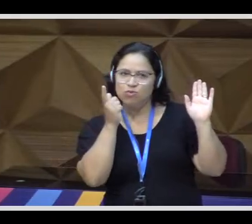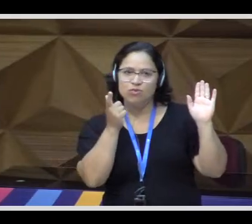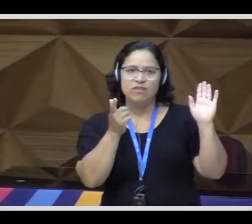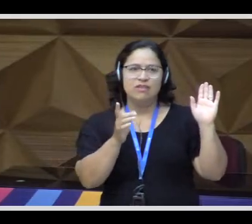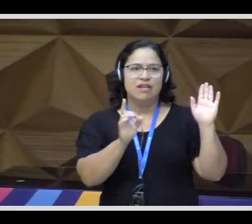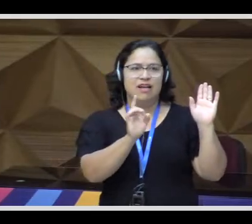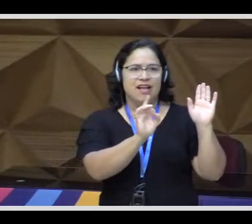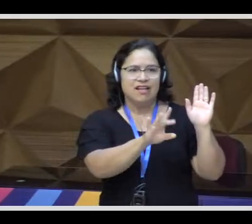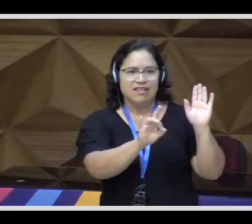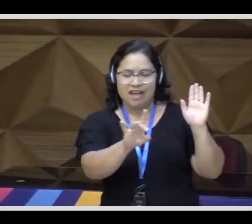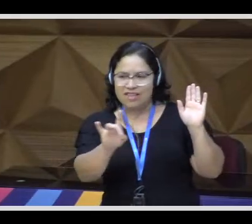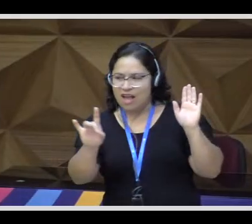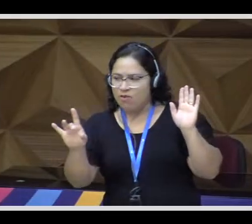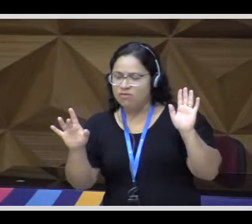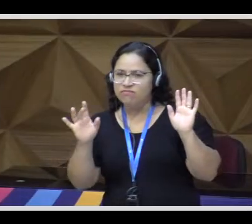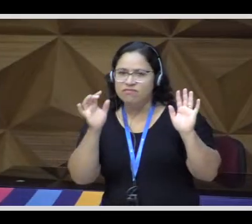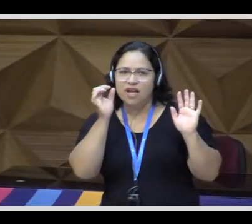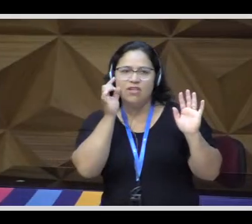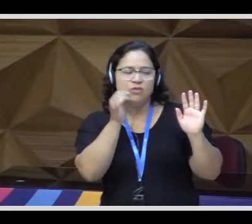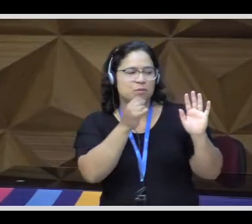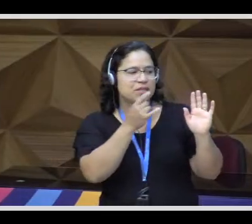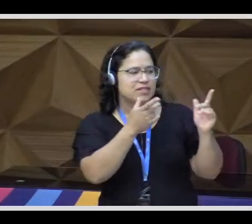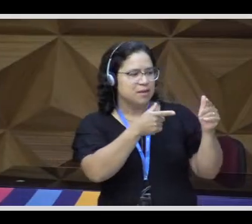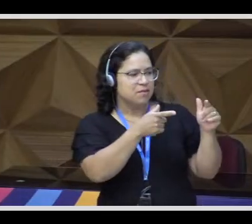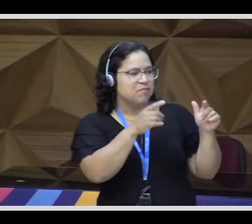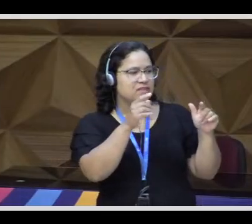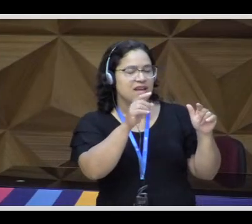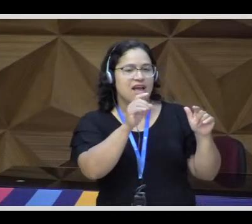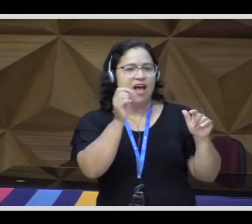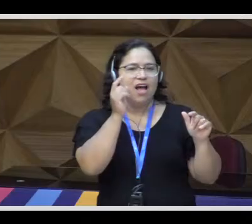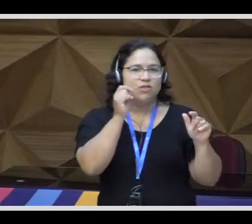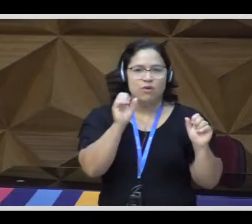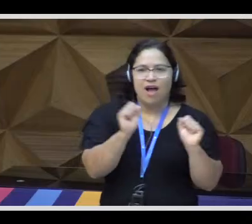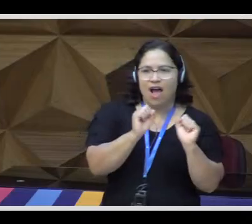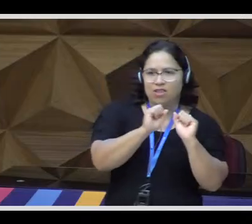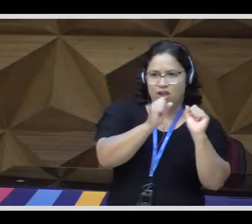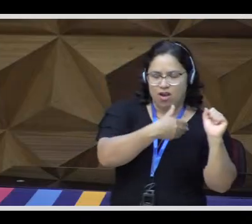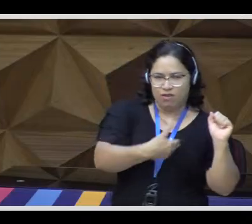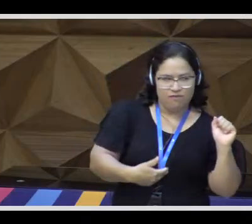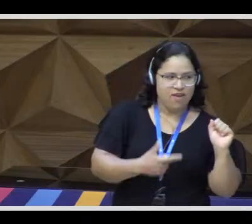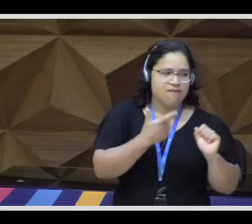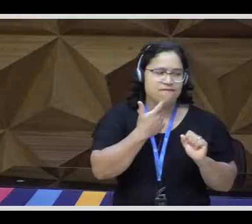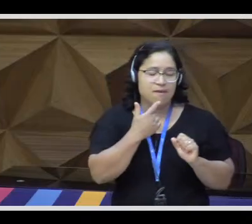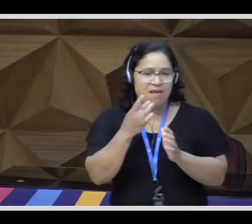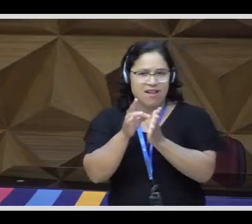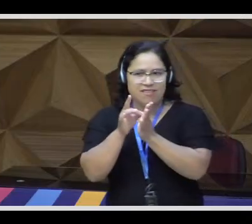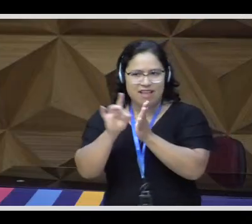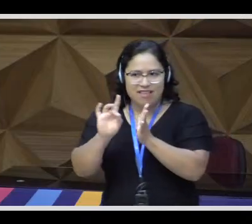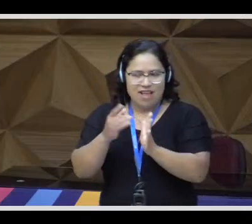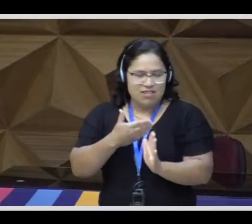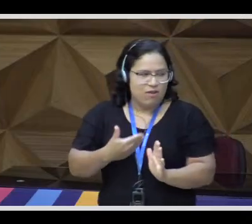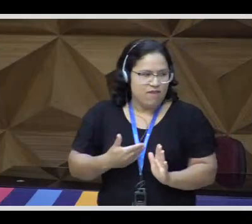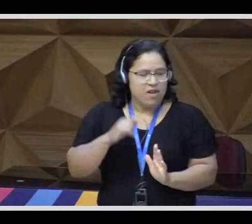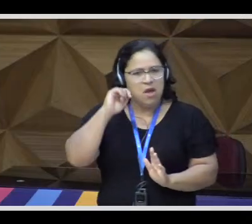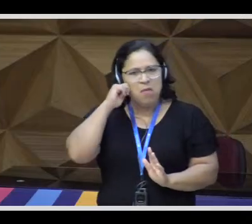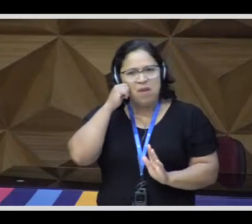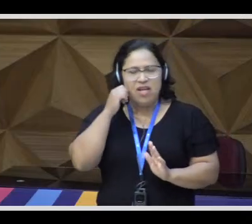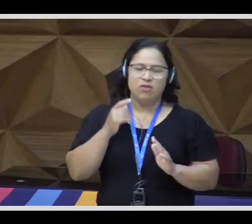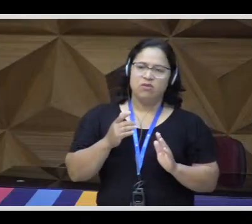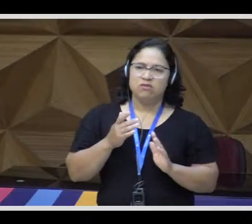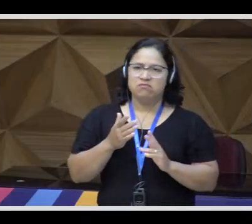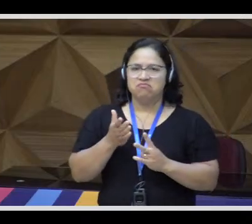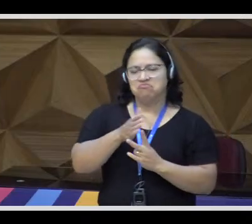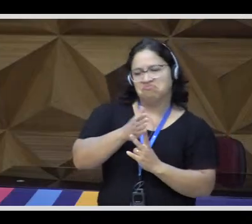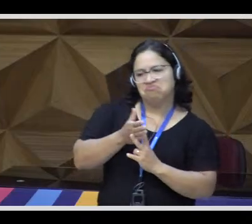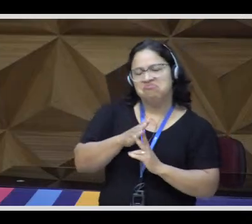blue ones love the government, the red ones hate the government, the black ones, they don't care, right? They just live their life, they just